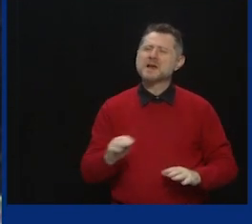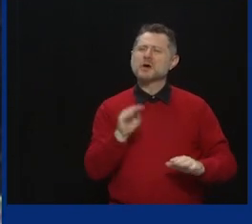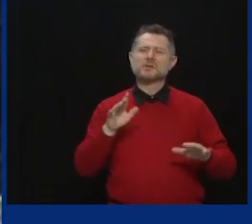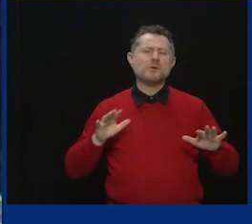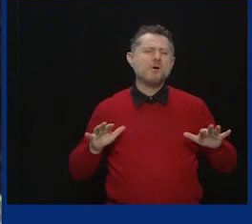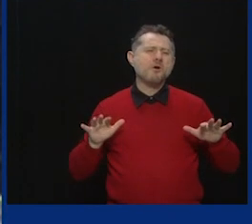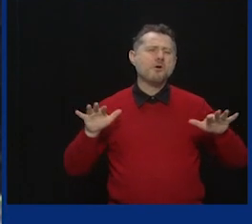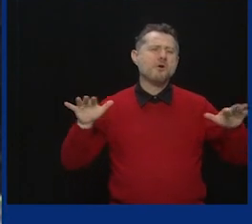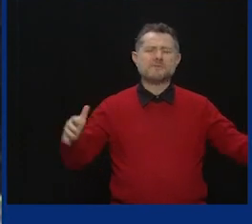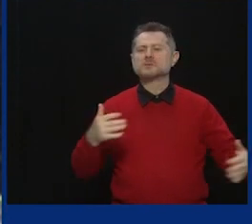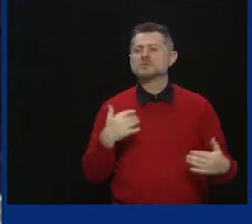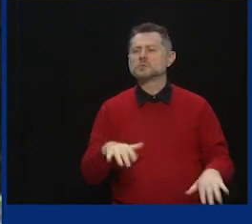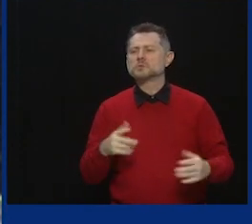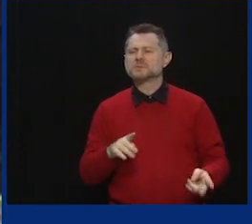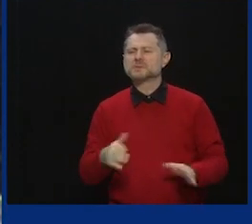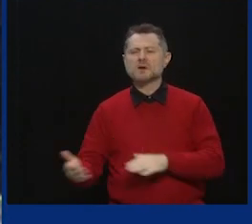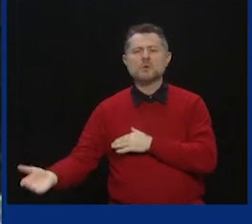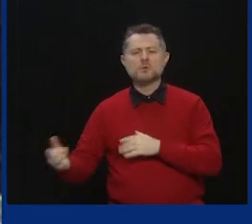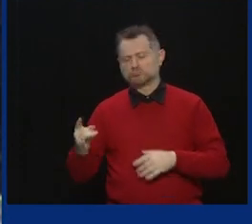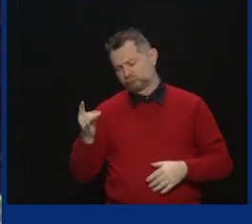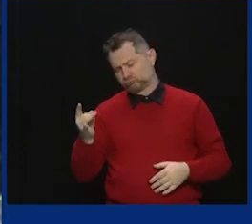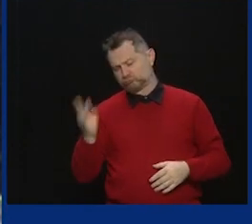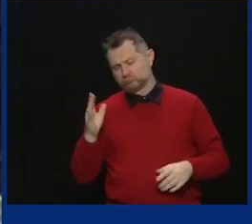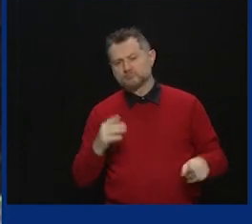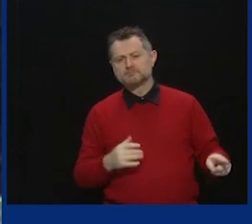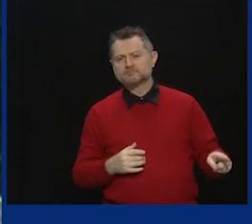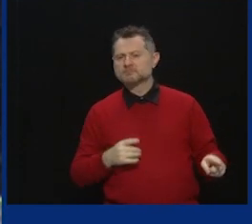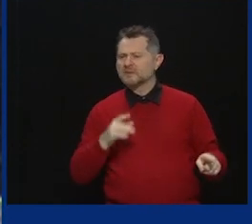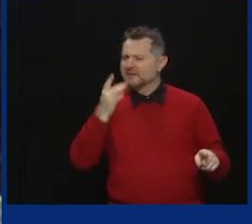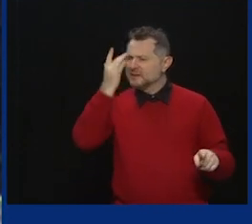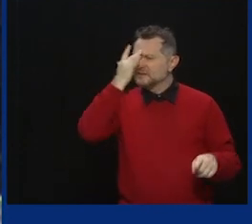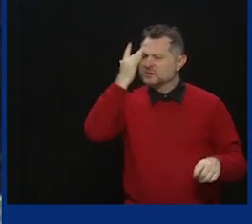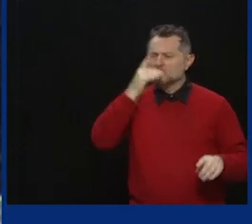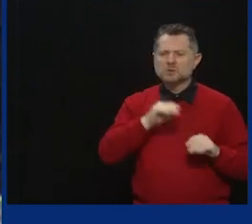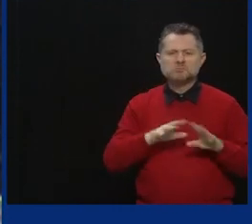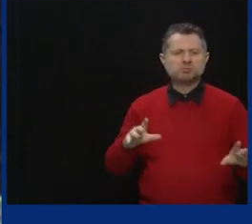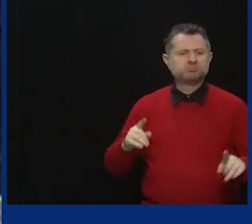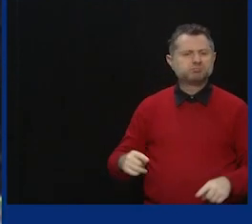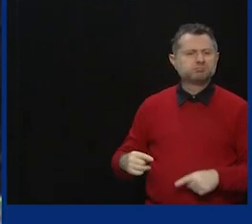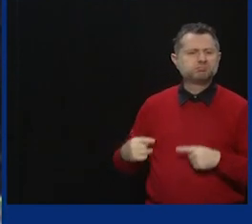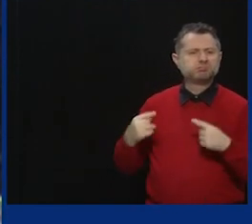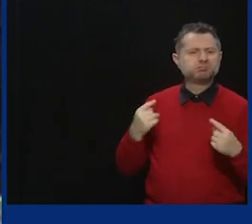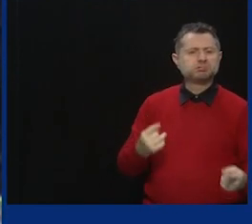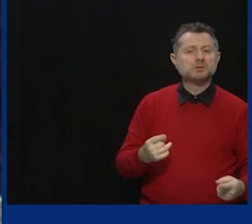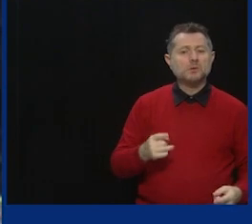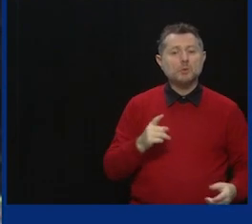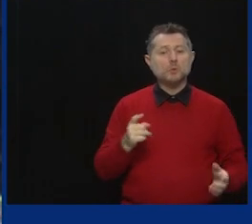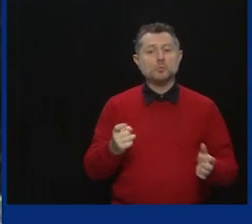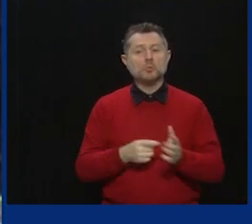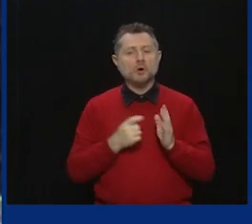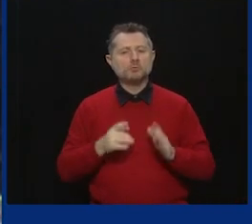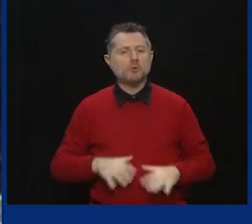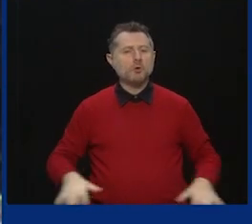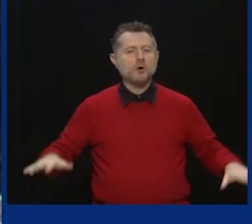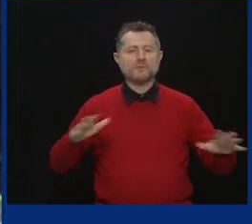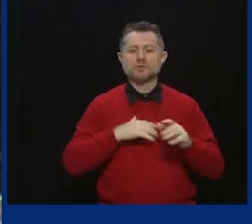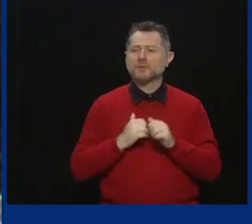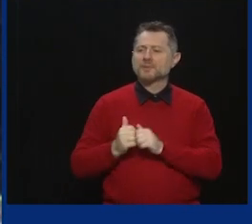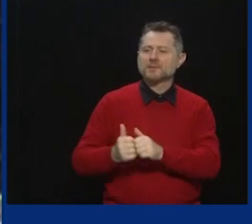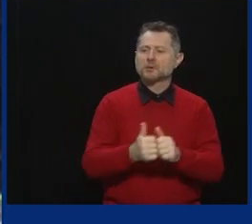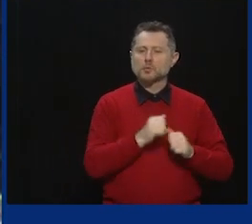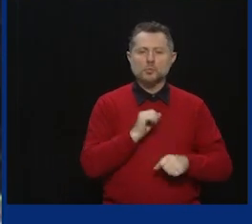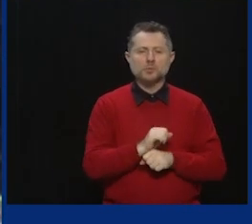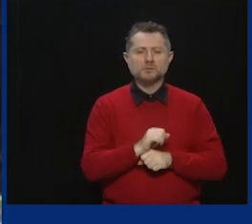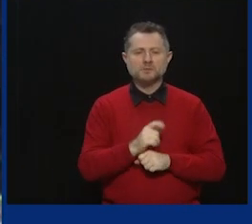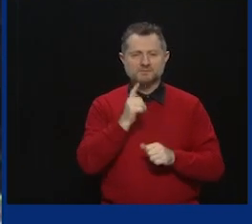most horrific pandemics that we have ever seen. And we need all of us working together under great leadership like Governor Kathy Hochul,